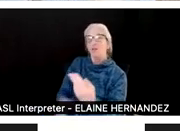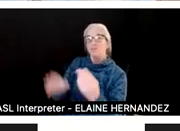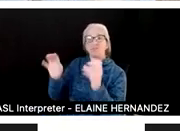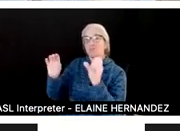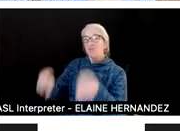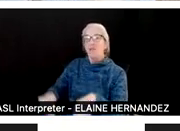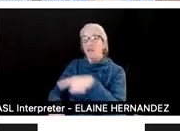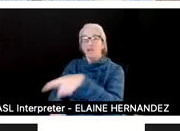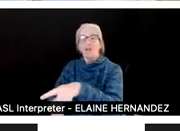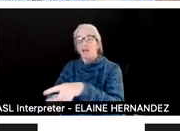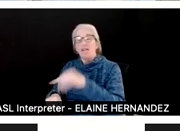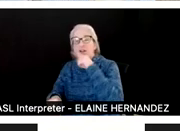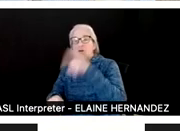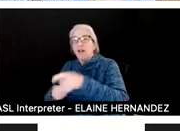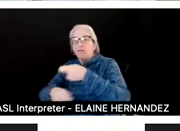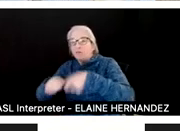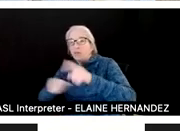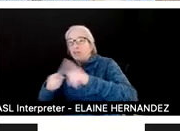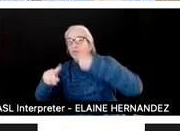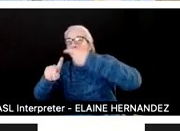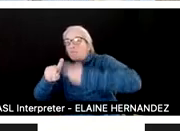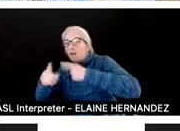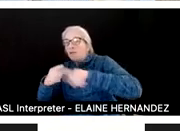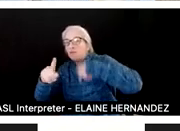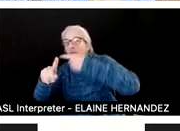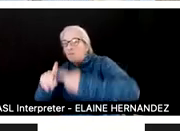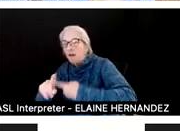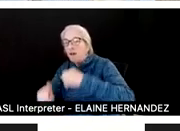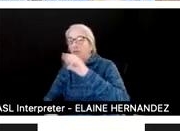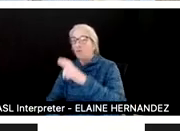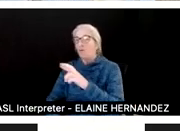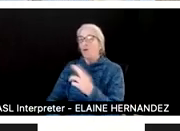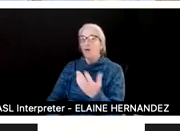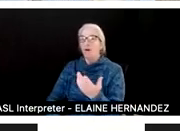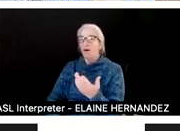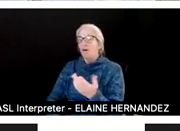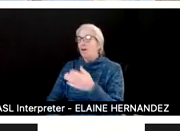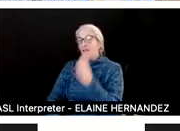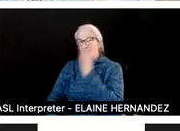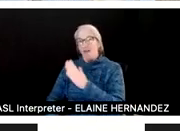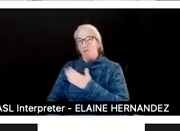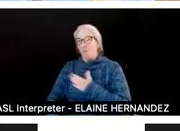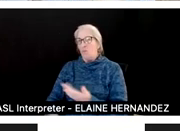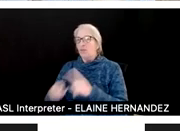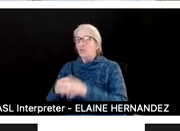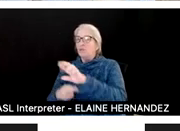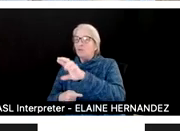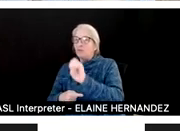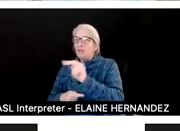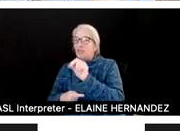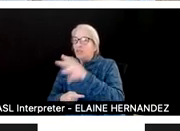and didn't have to get rental assistance during that time, and yet their landlord just went ahead and renewed their lease, no questions